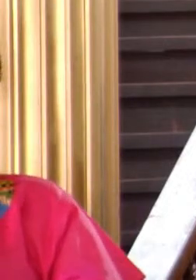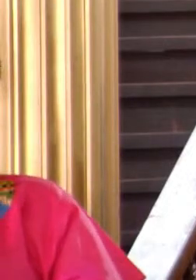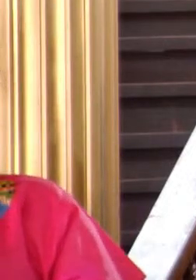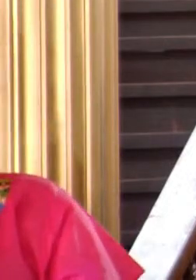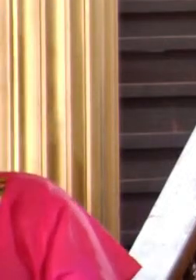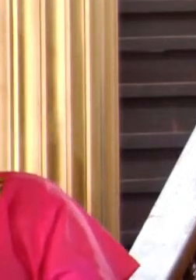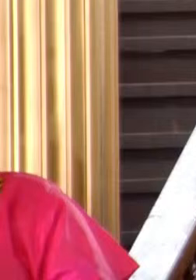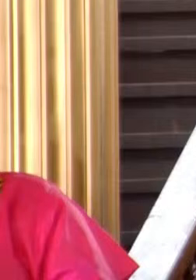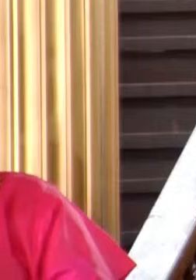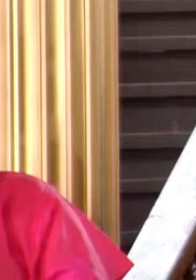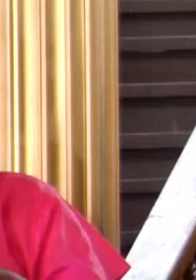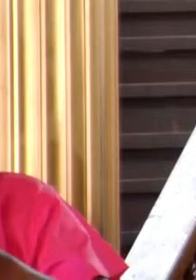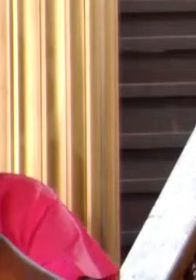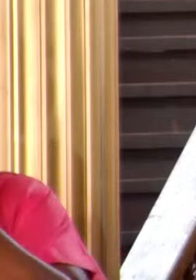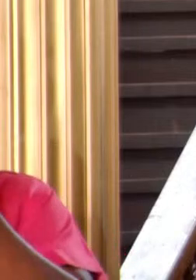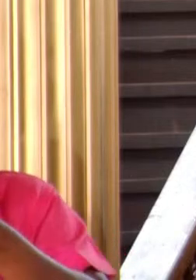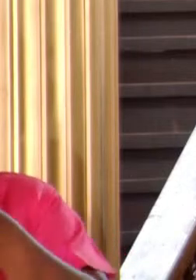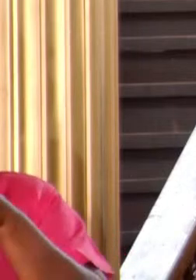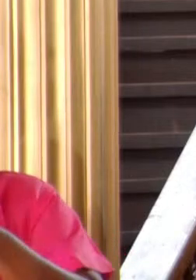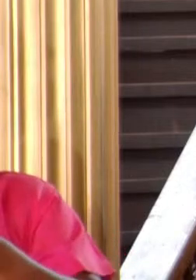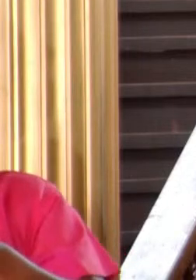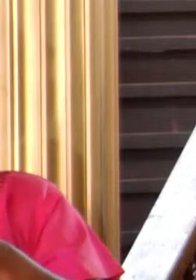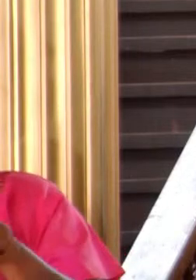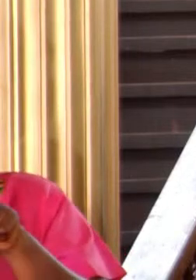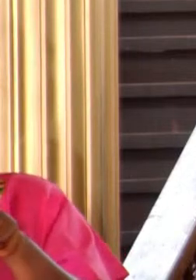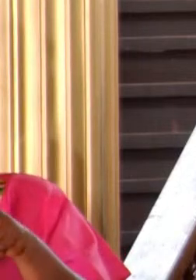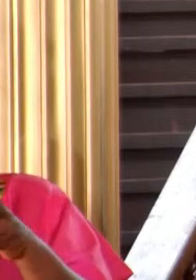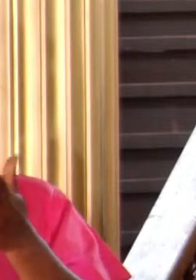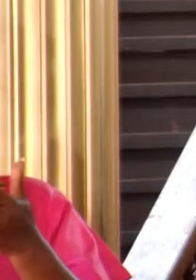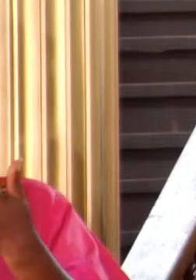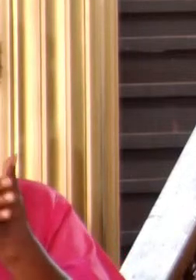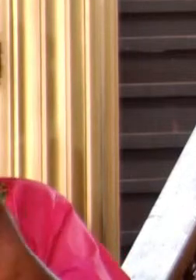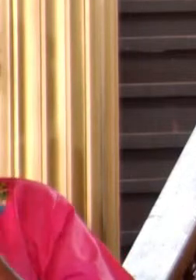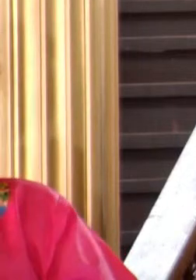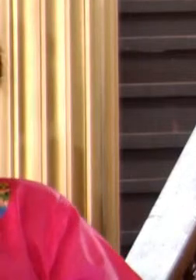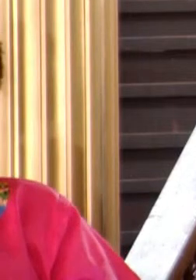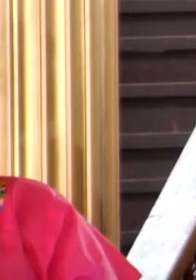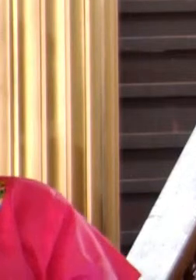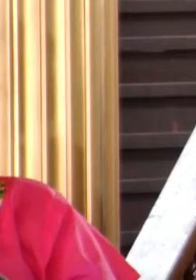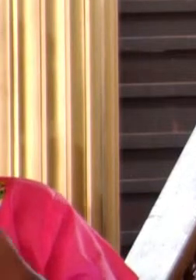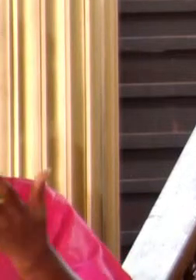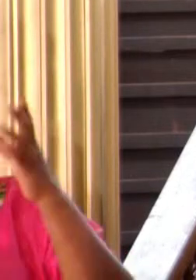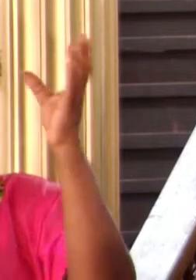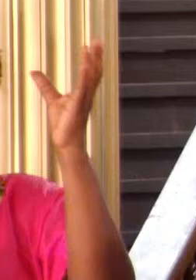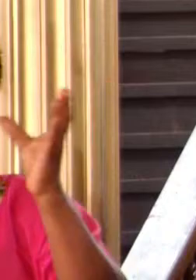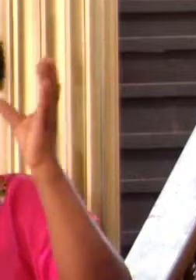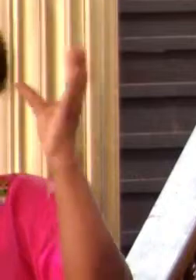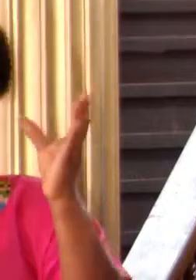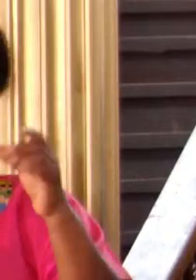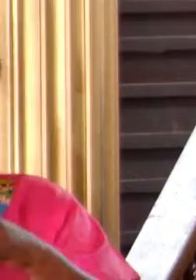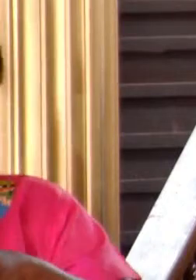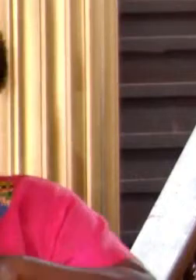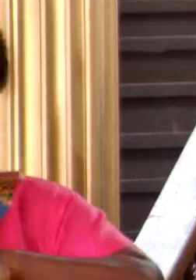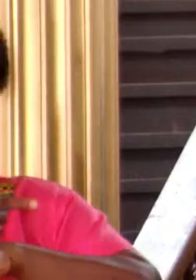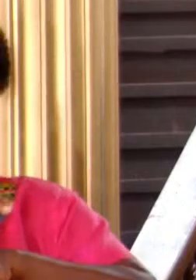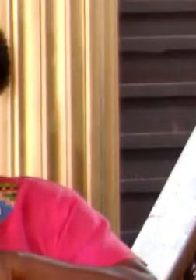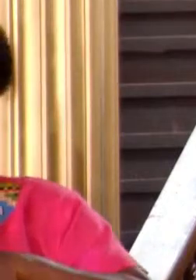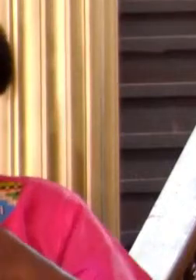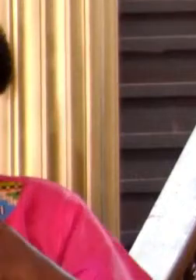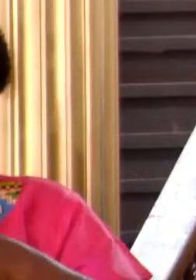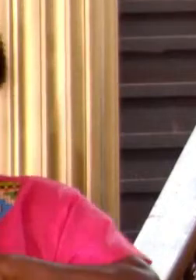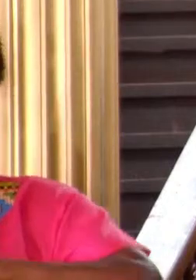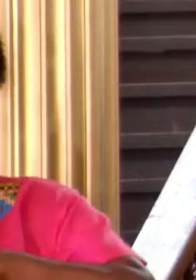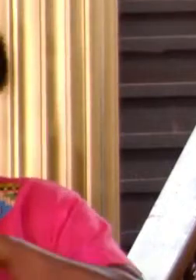2023-2024 academic year to the February 2025 congregation ceremonies. This graduation ceremony